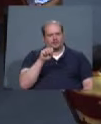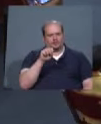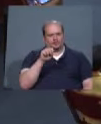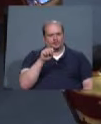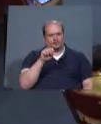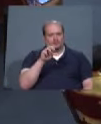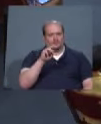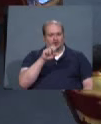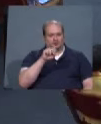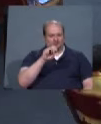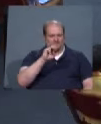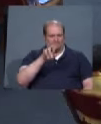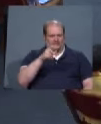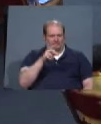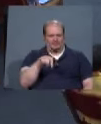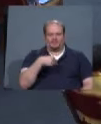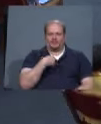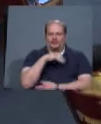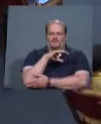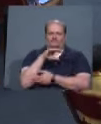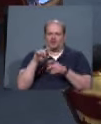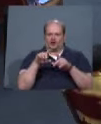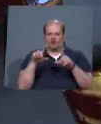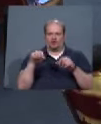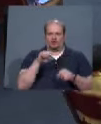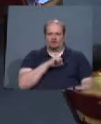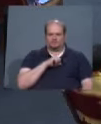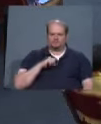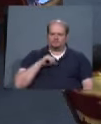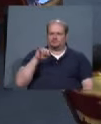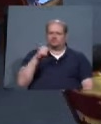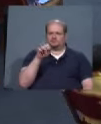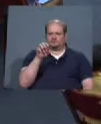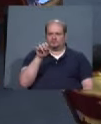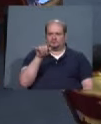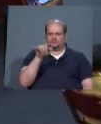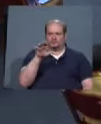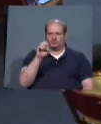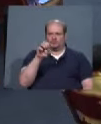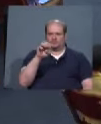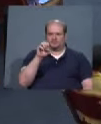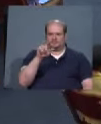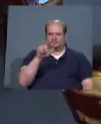being here. I have a card from Senator Joyce Elliott.